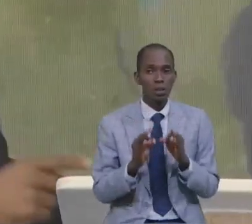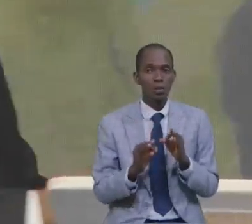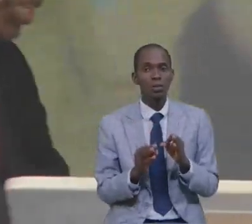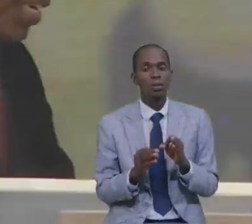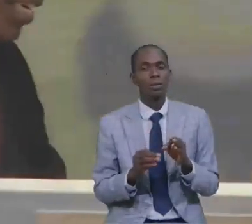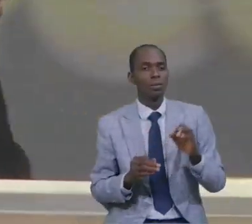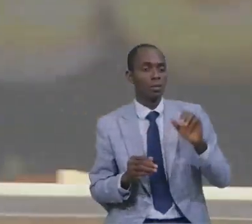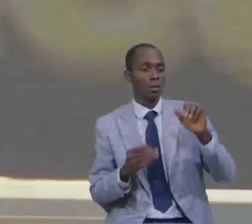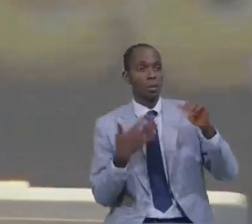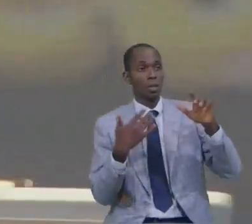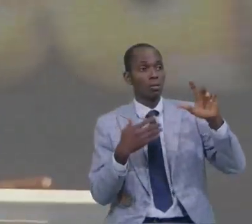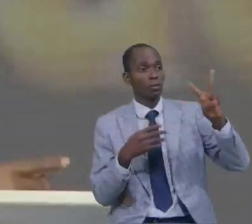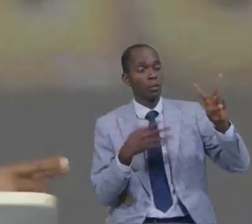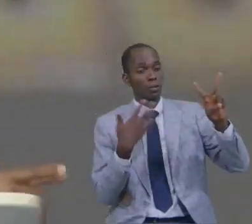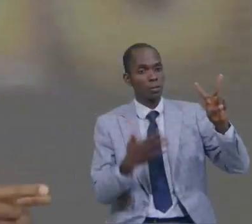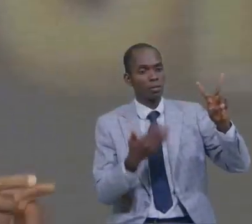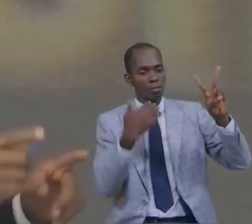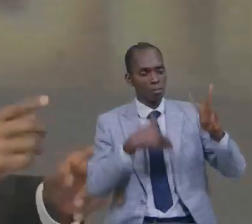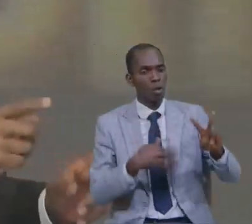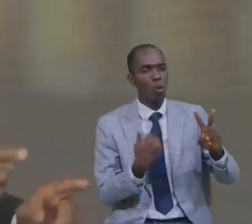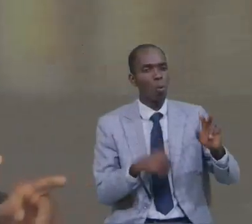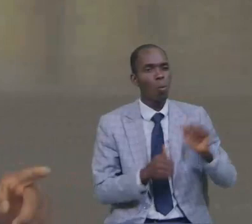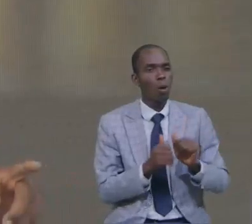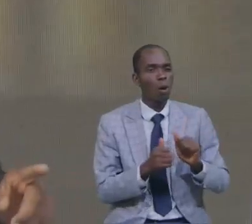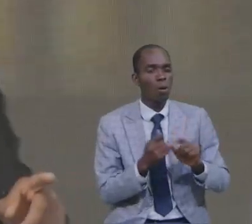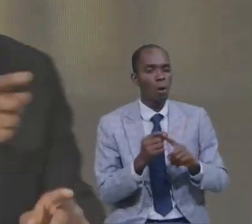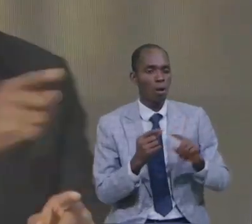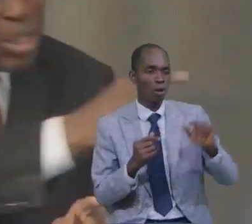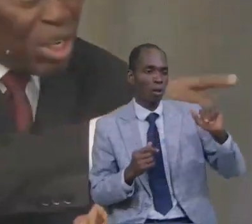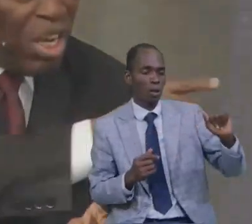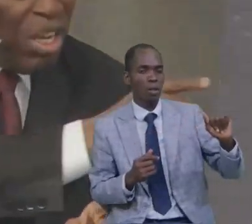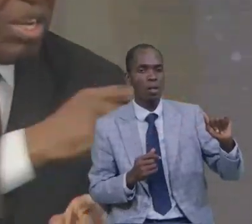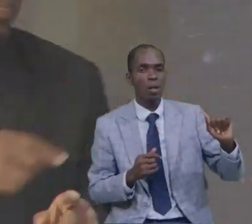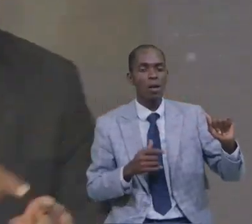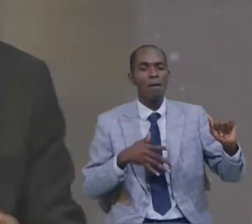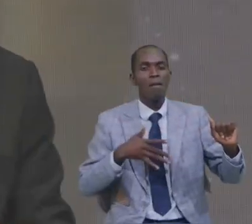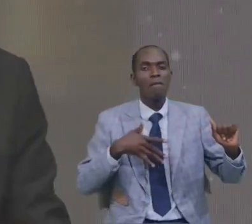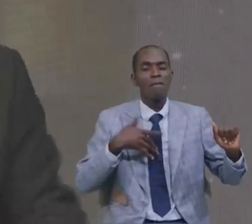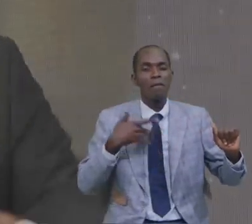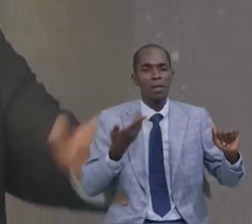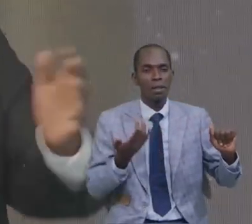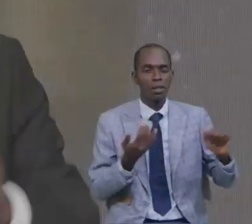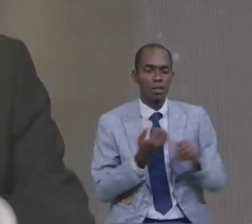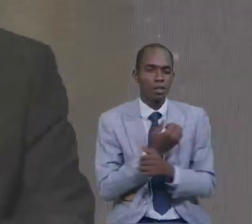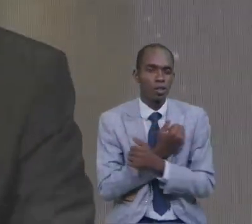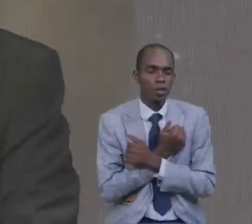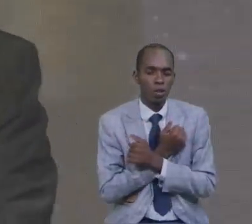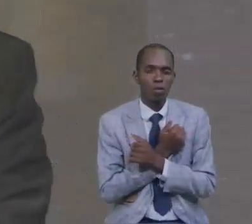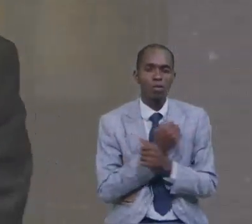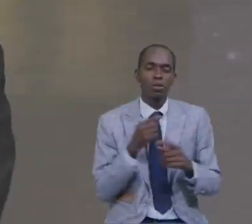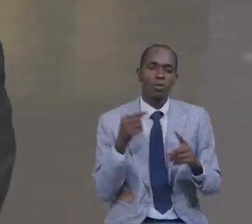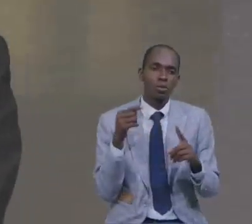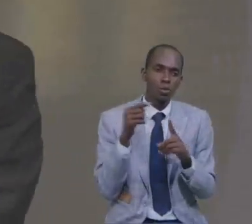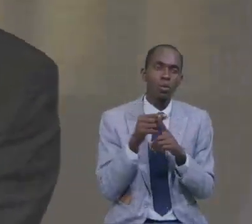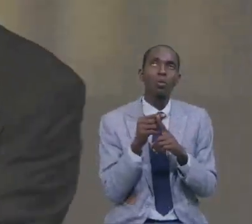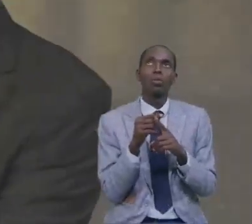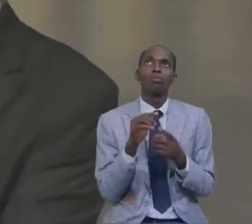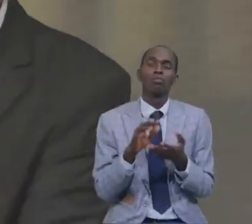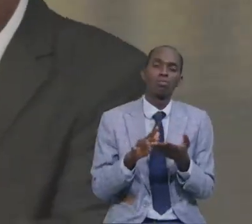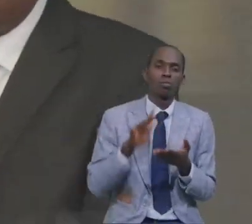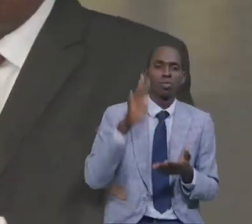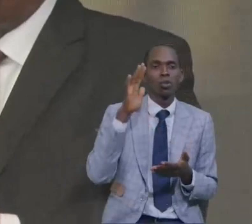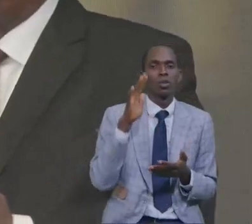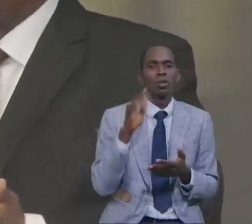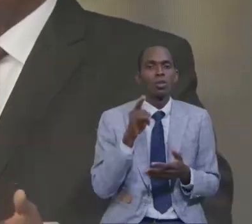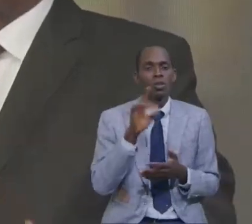Your affection will not be bent towards the nightclub. Your affection will not be